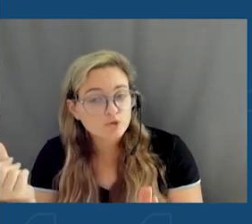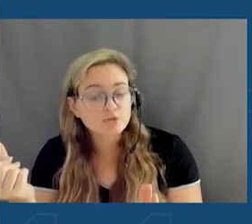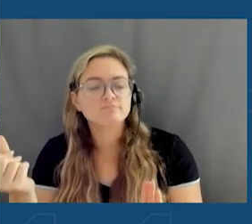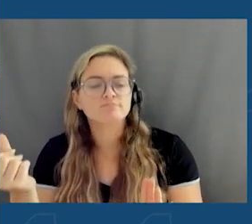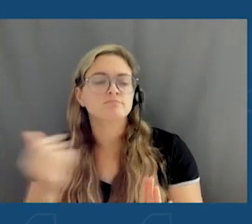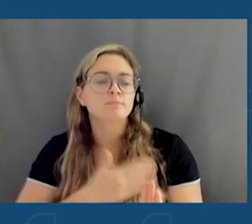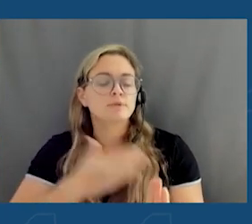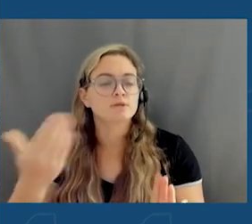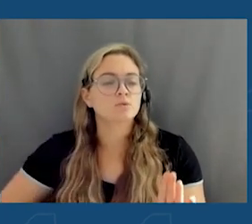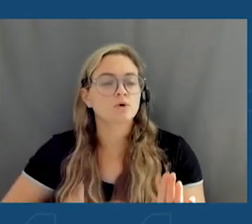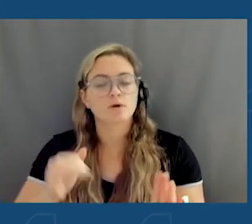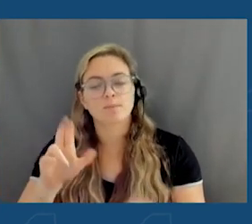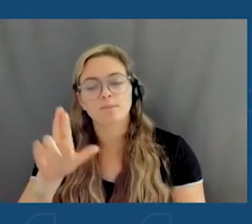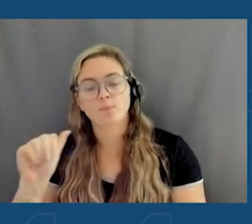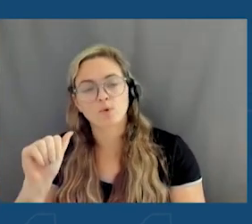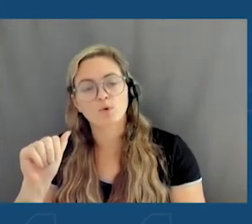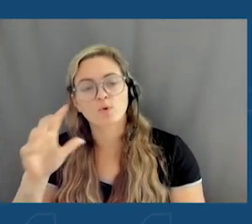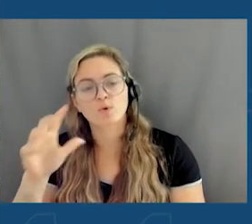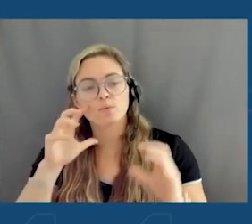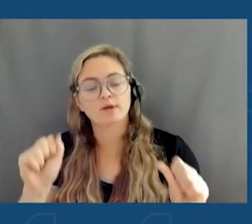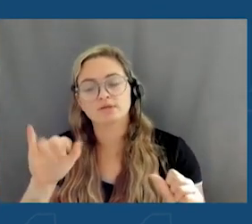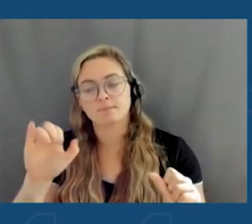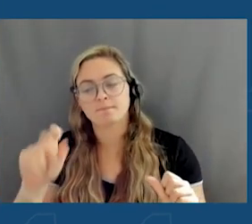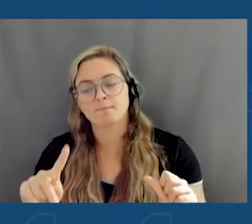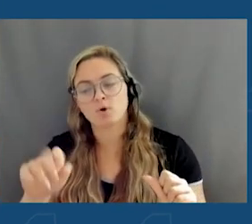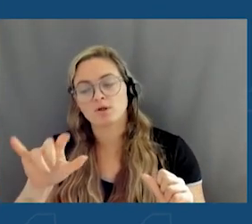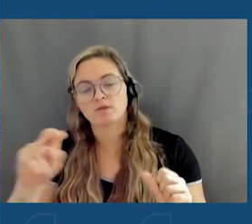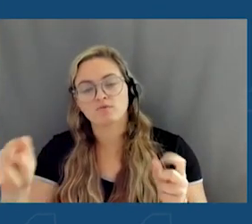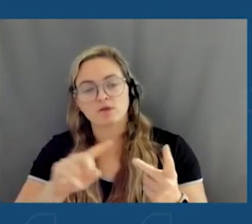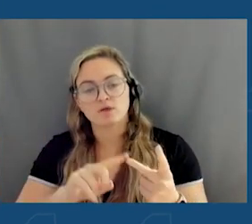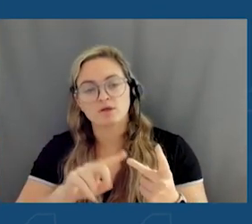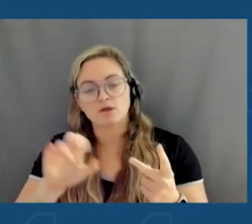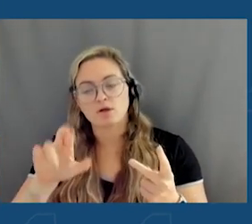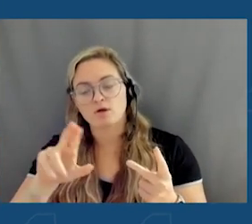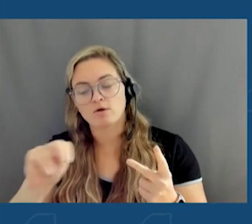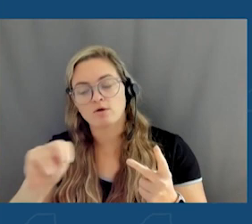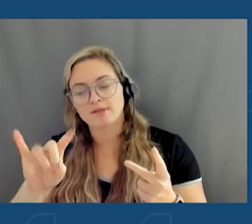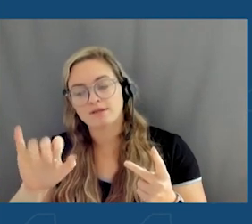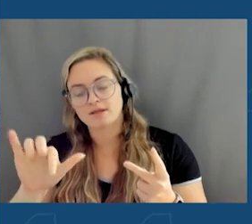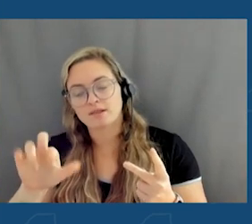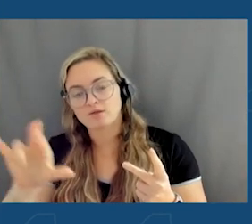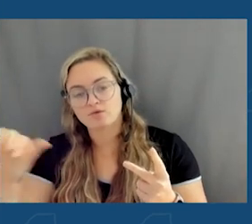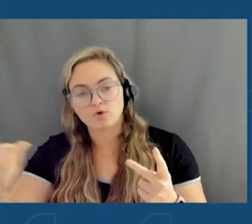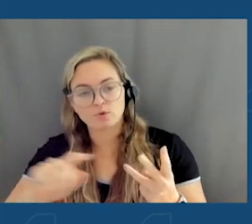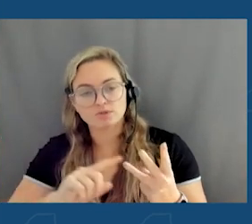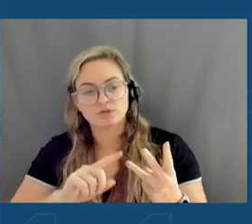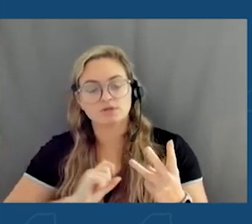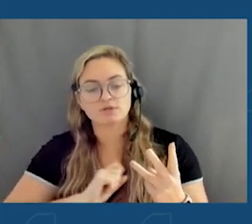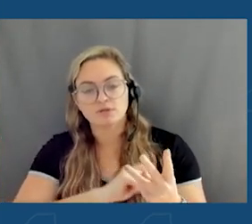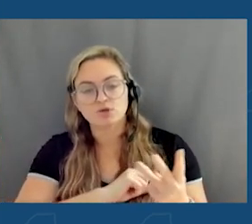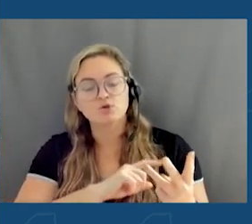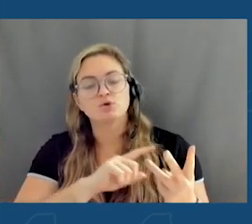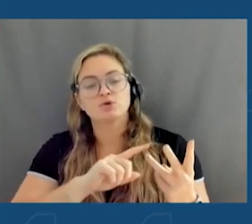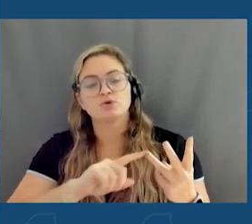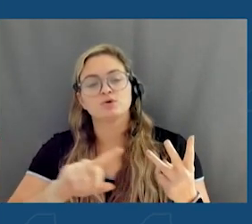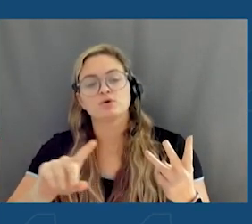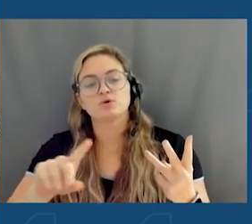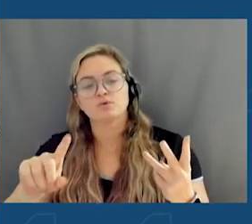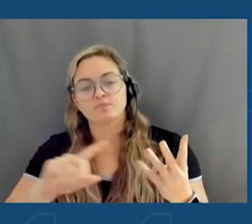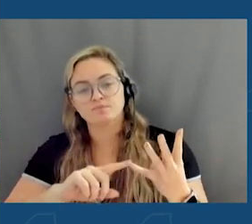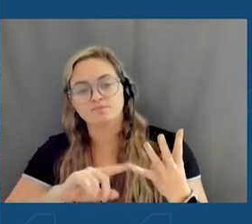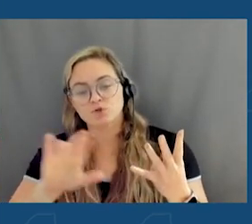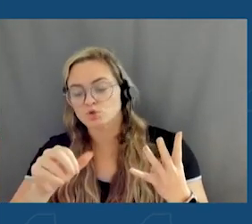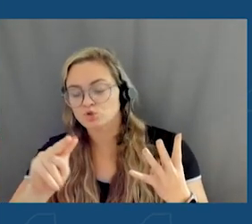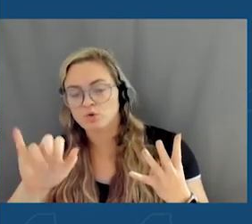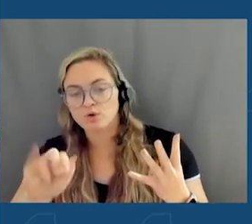welcome Borough President Mark Levine, Councilmember Carmen de la Rosa, Senator Jose Serrano, Councilmember Sean Abreu, New York